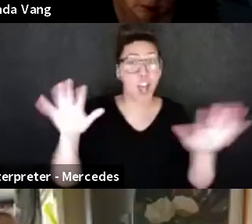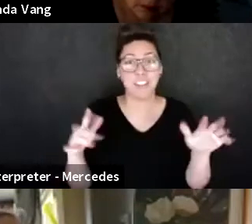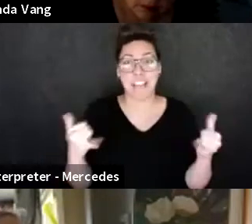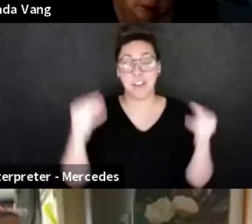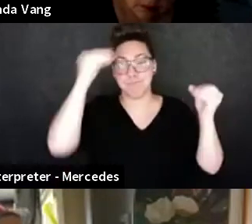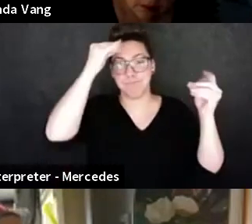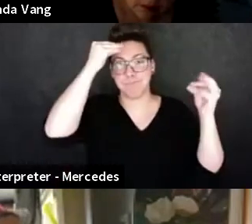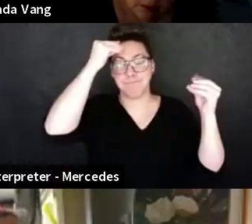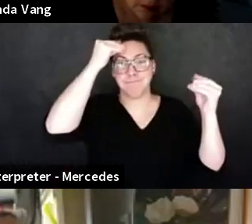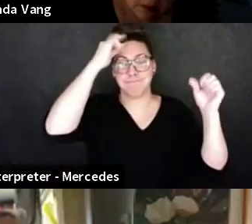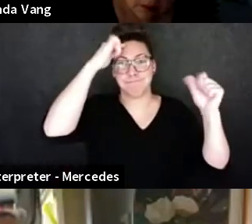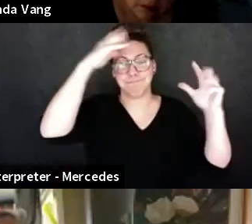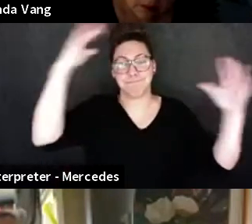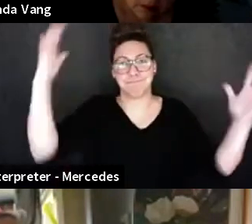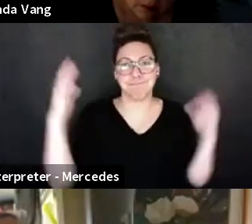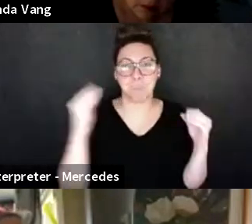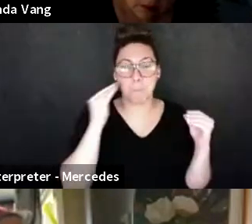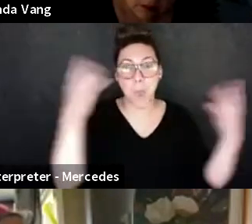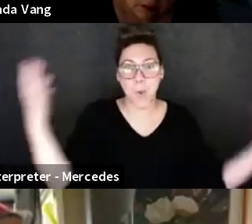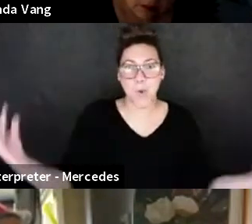Yeah, thank you, Juanita.